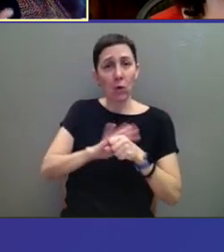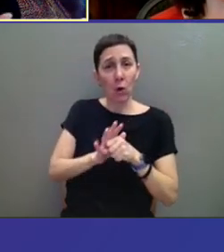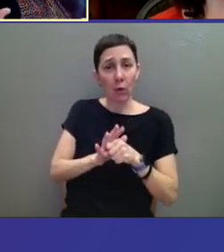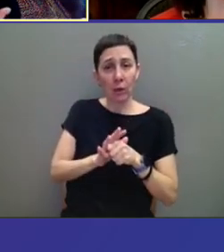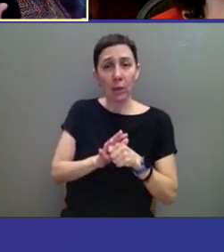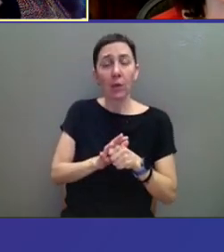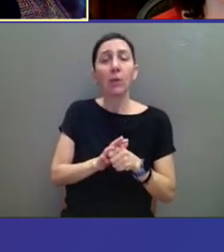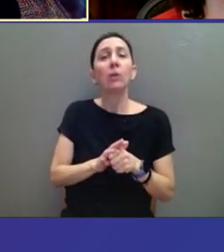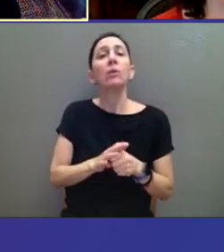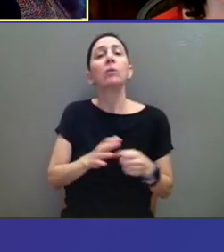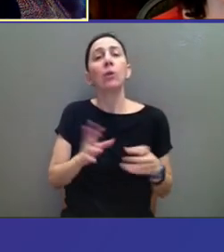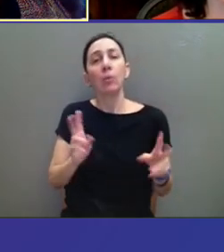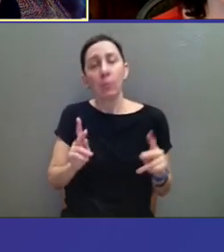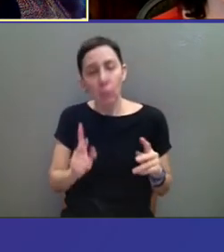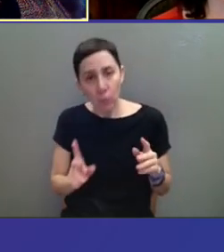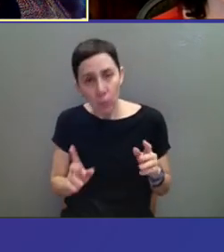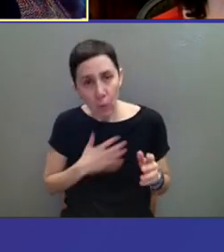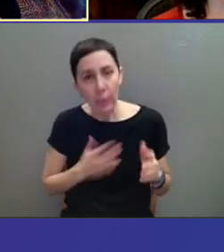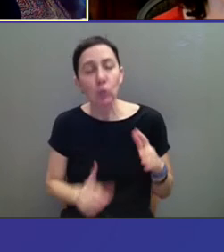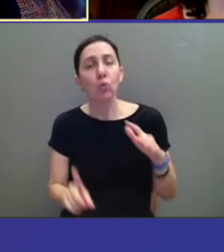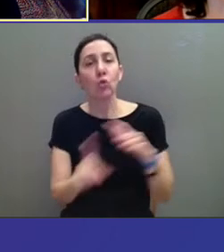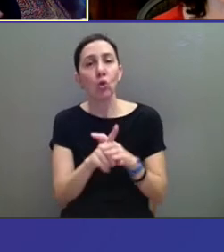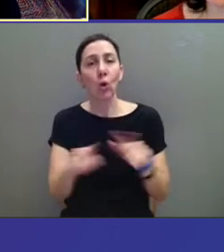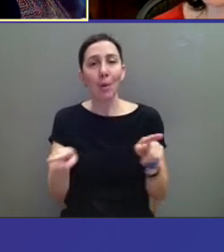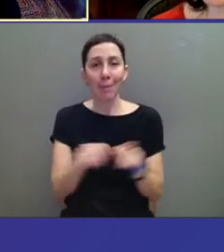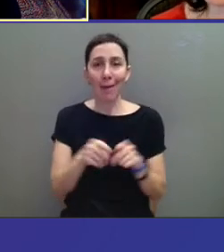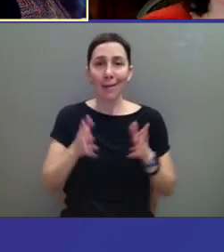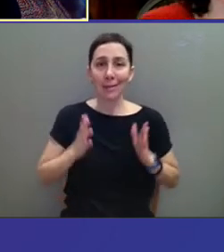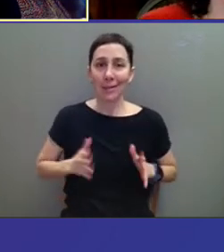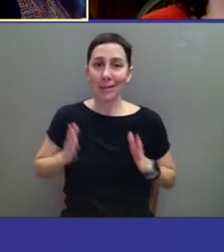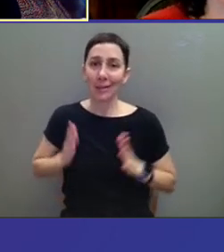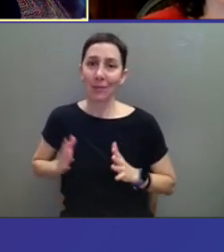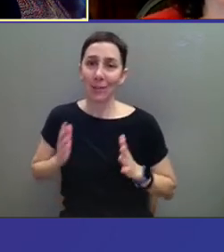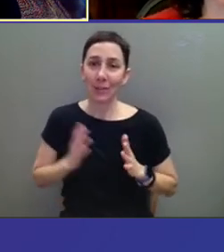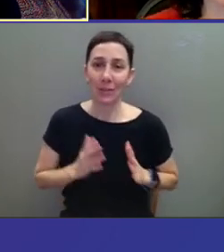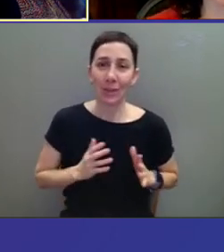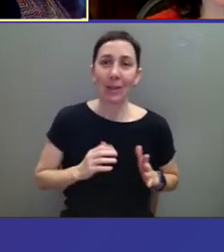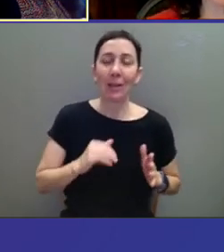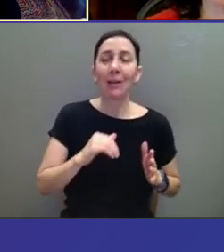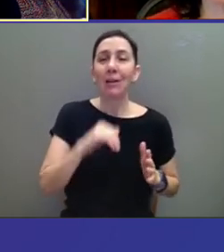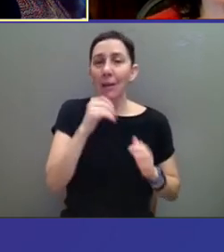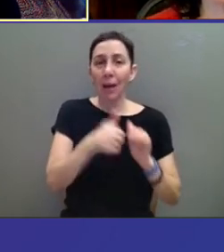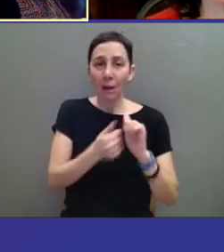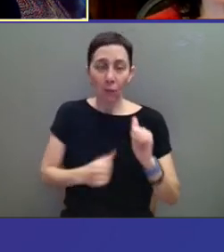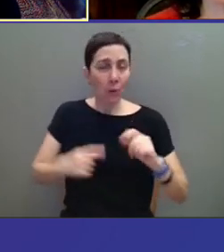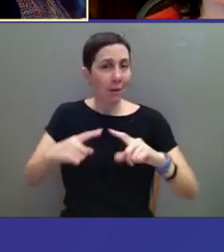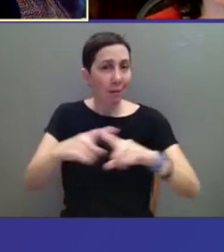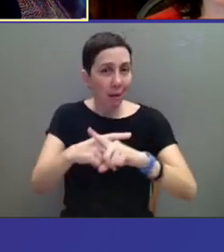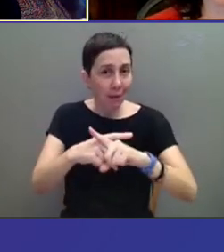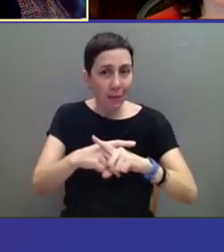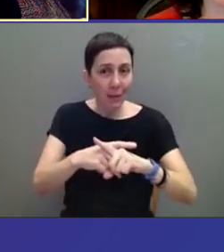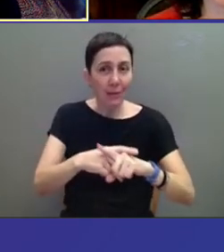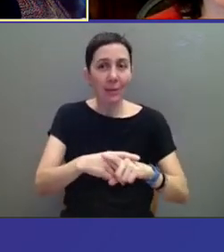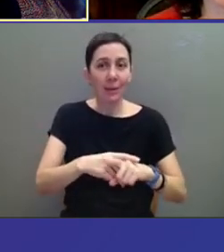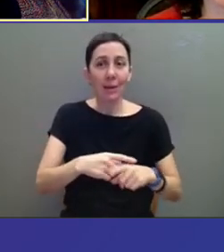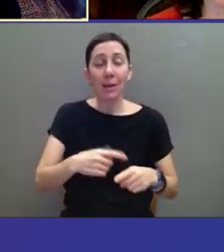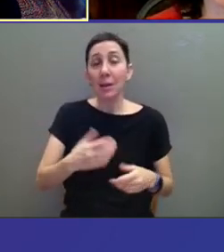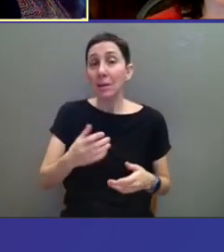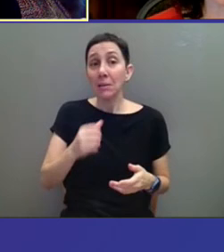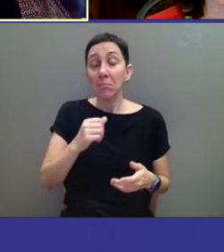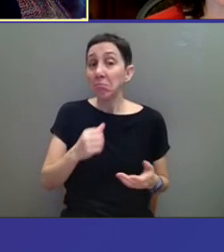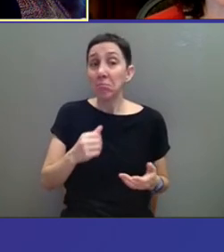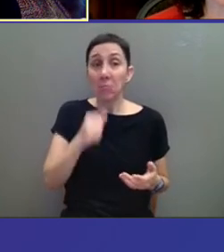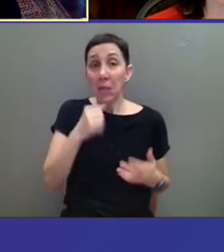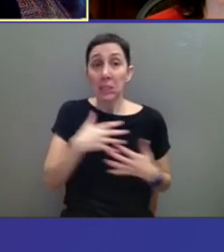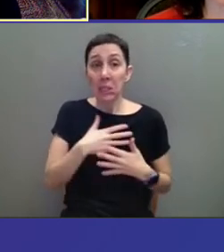to show up fully as individuals, not shying away from conflict around that, not shying away from being wrong around